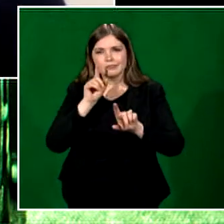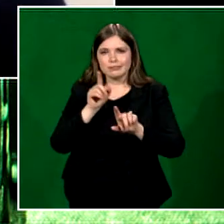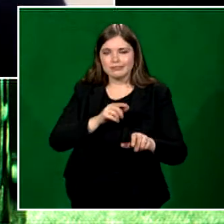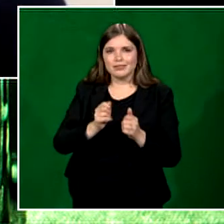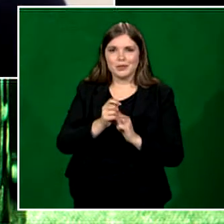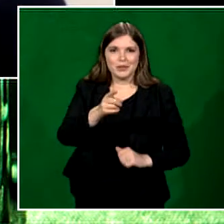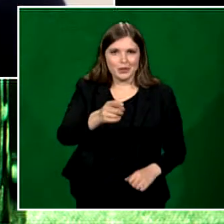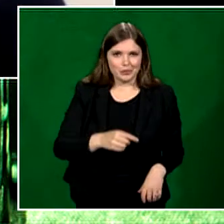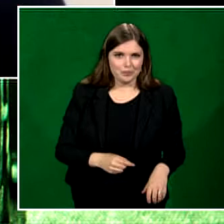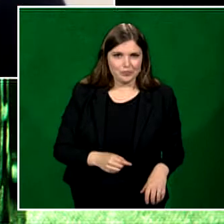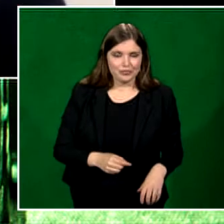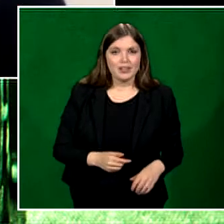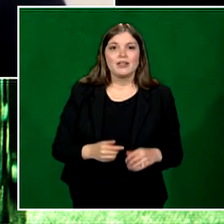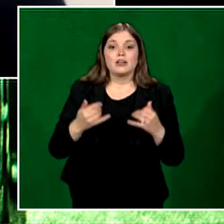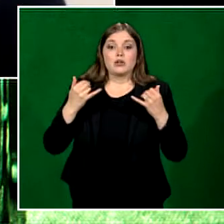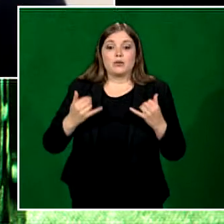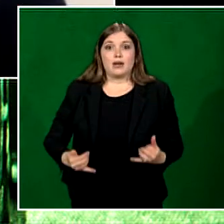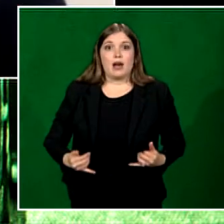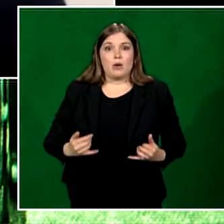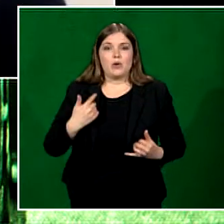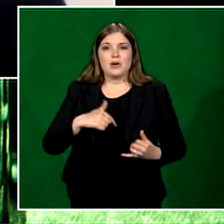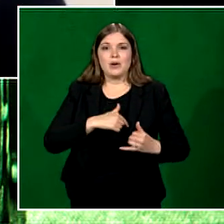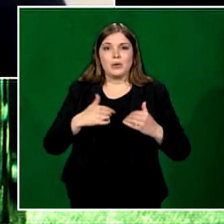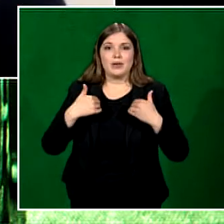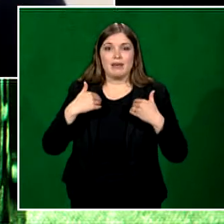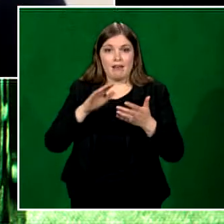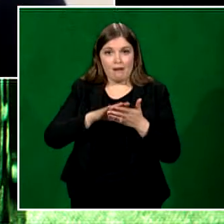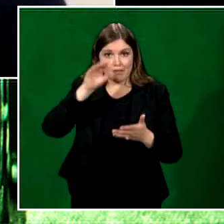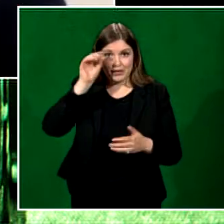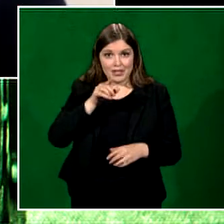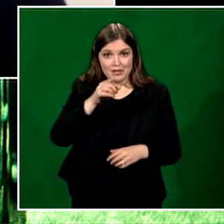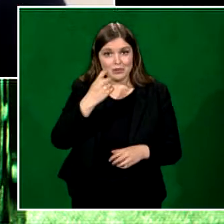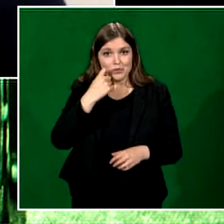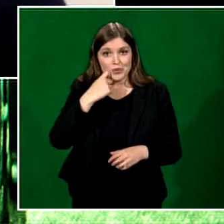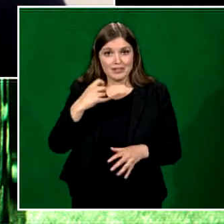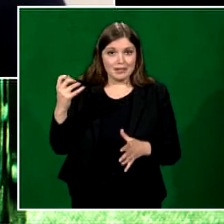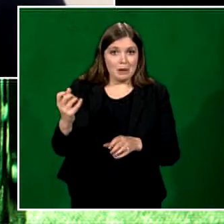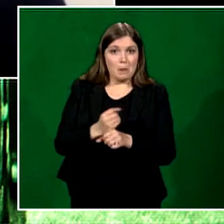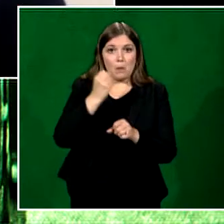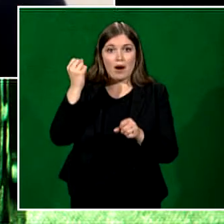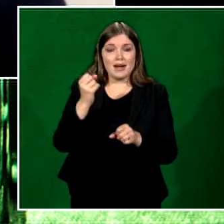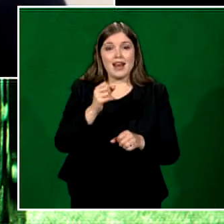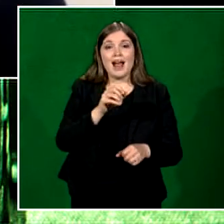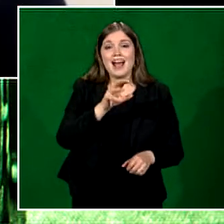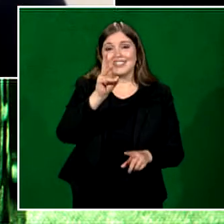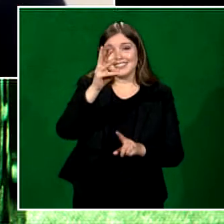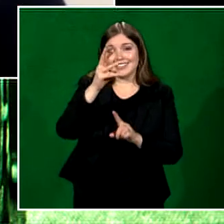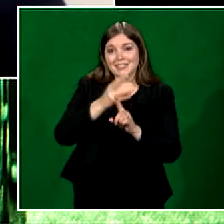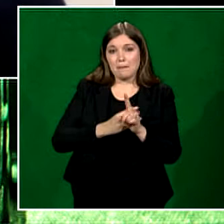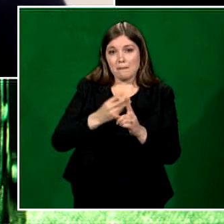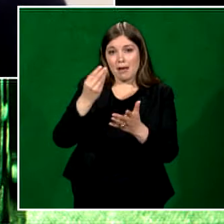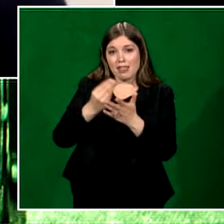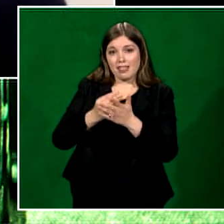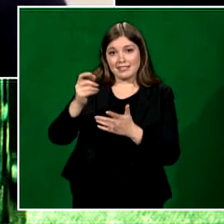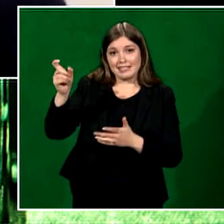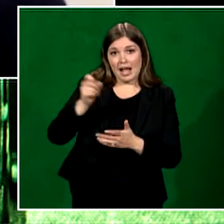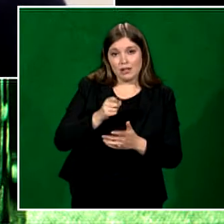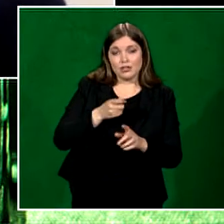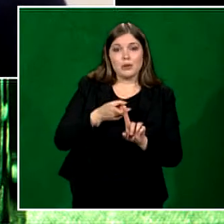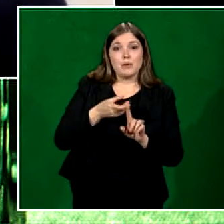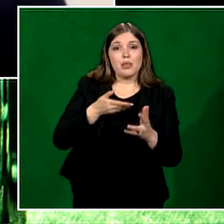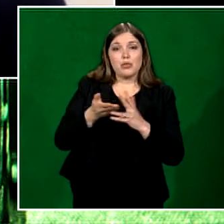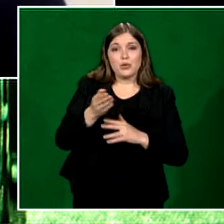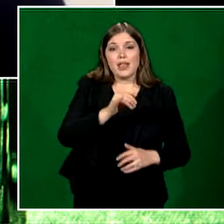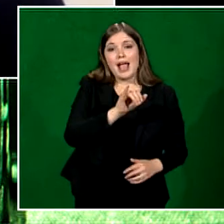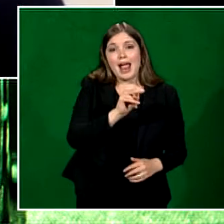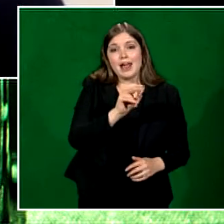So in the meantime, we have learned that you recently won a 6-month scholarship through the